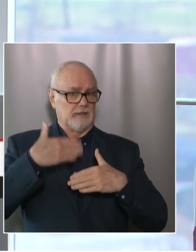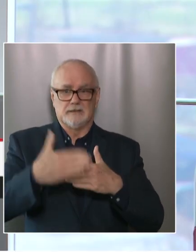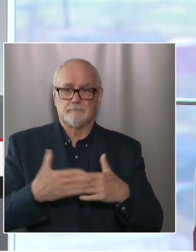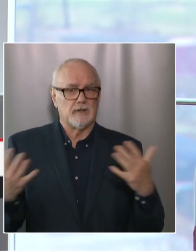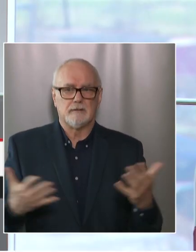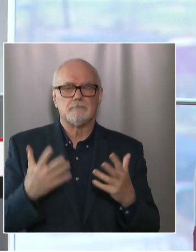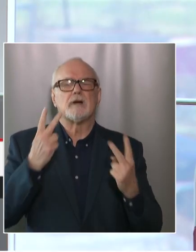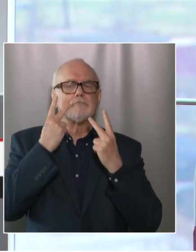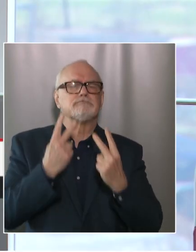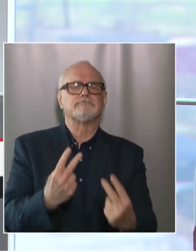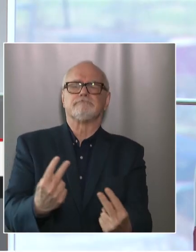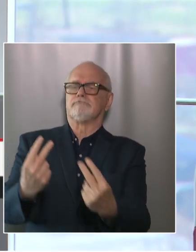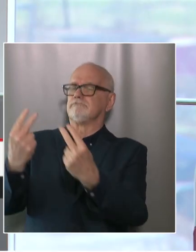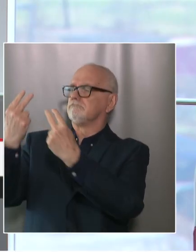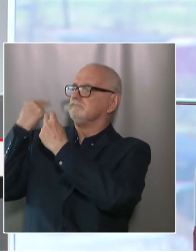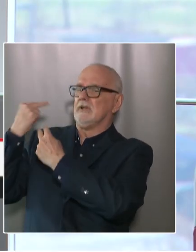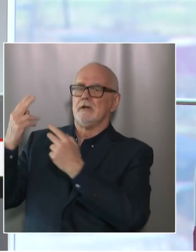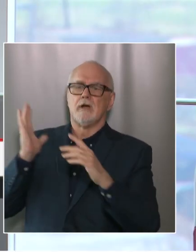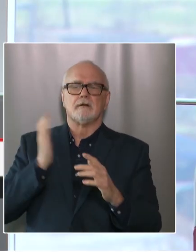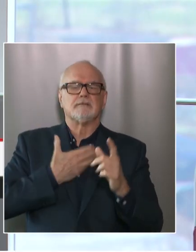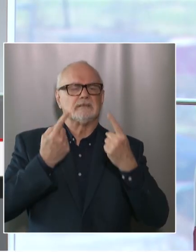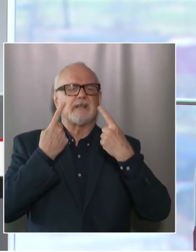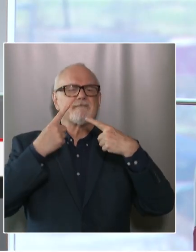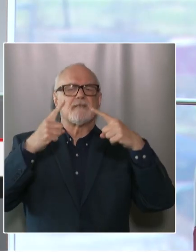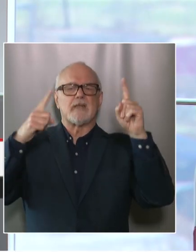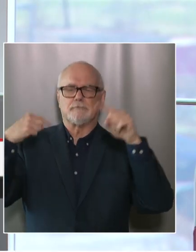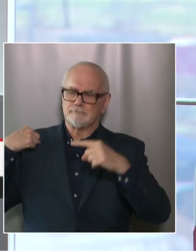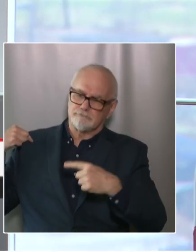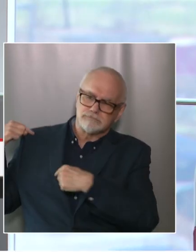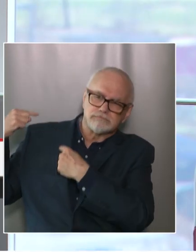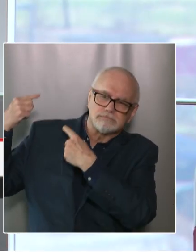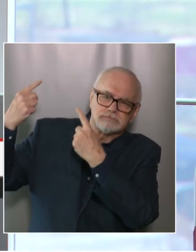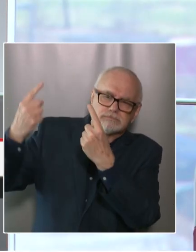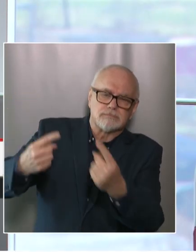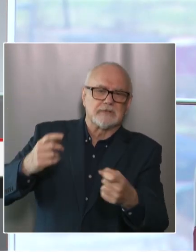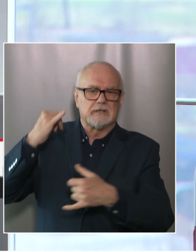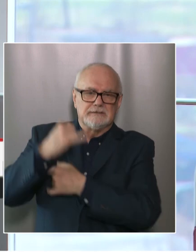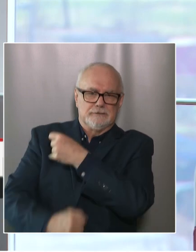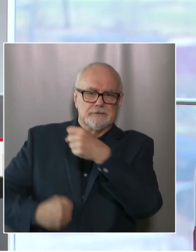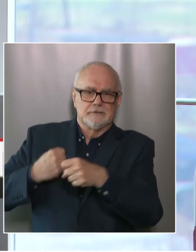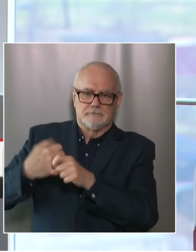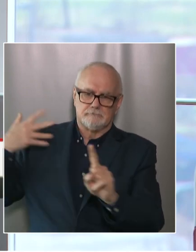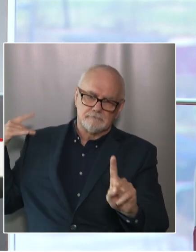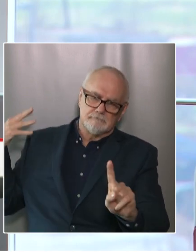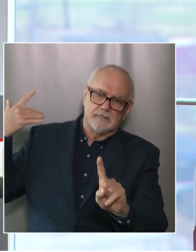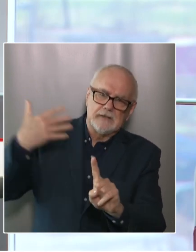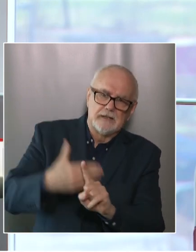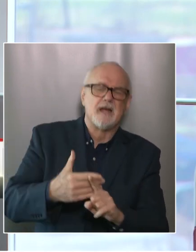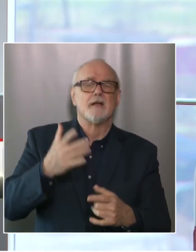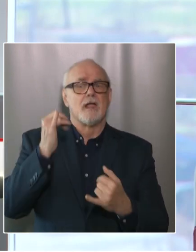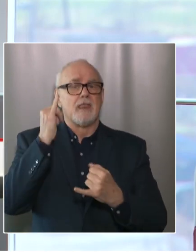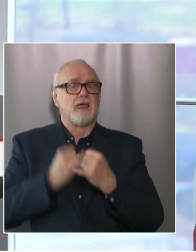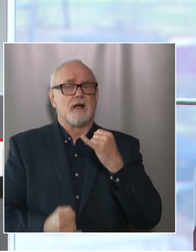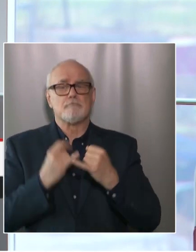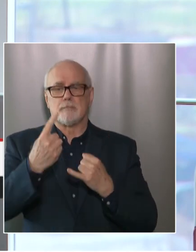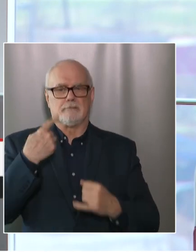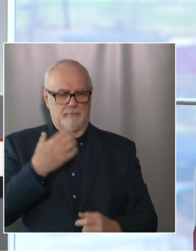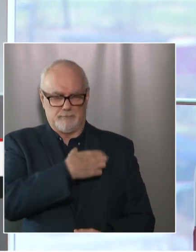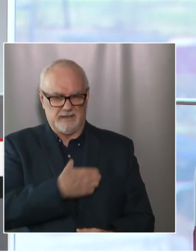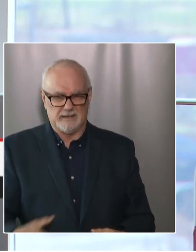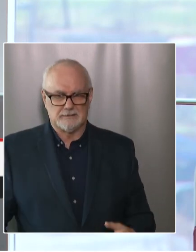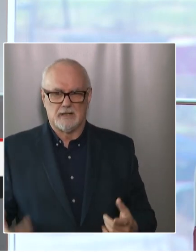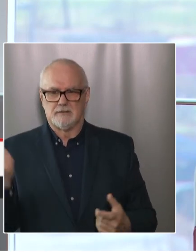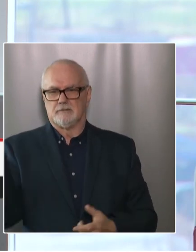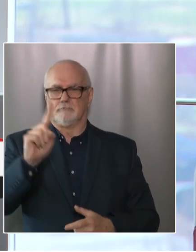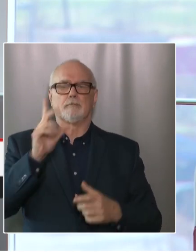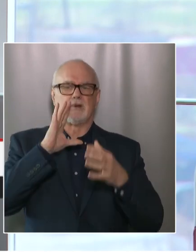we've delivered together, transformational projects across all 8 wards. And finally, we're going to hear from our mayor about how we did it.